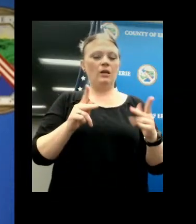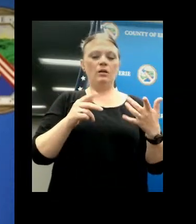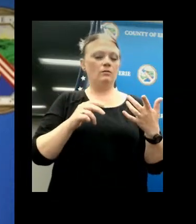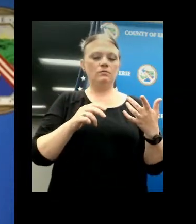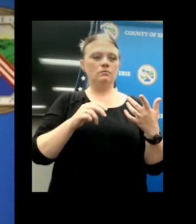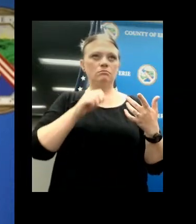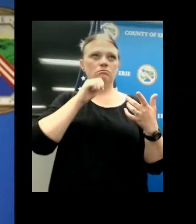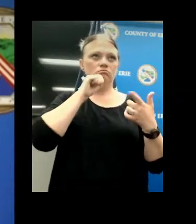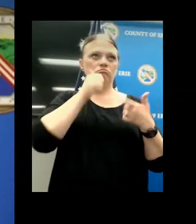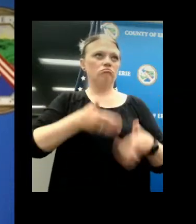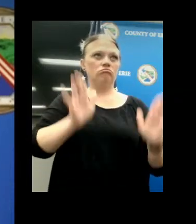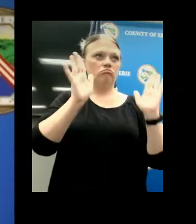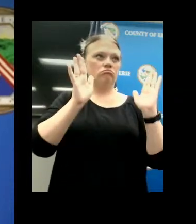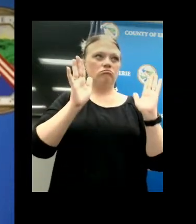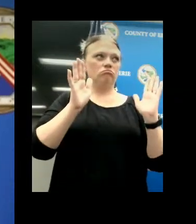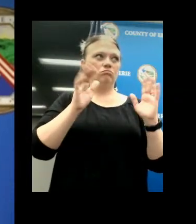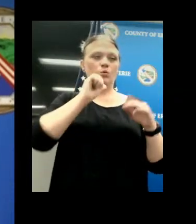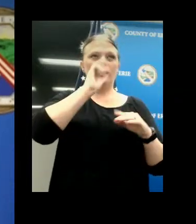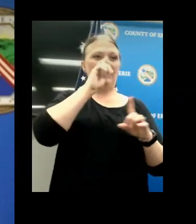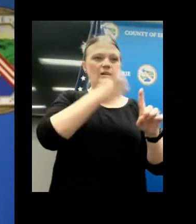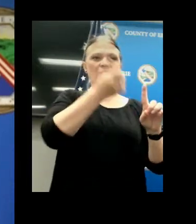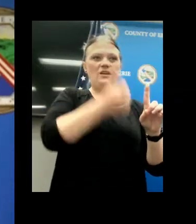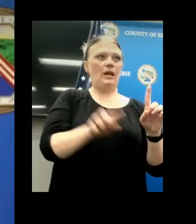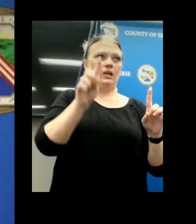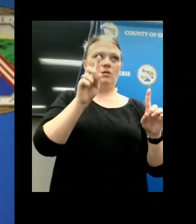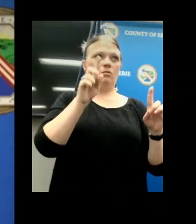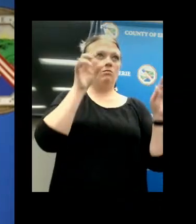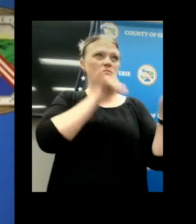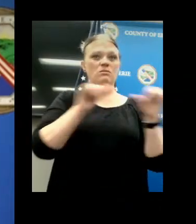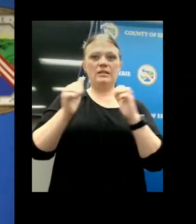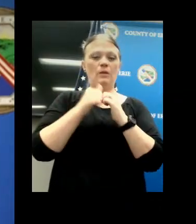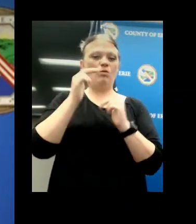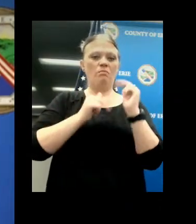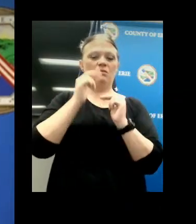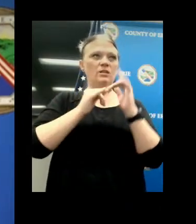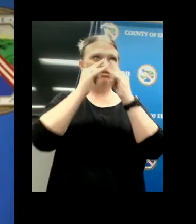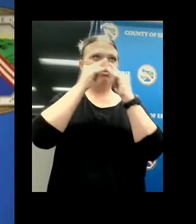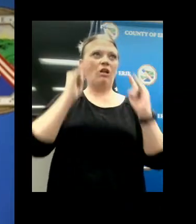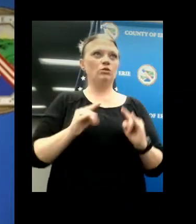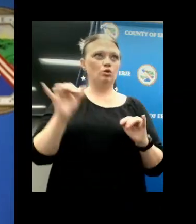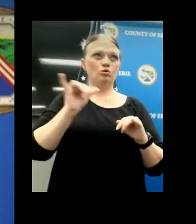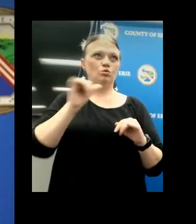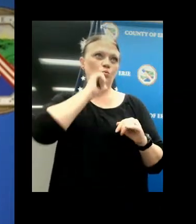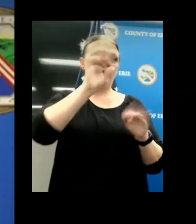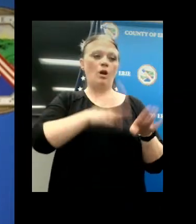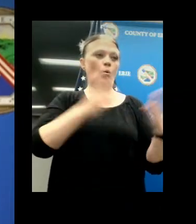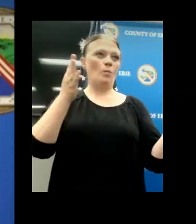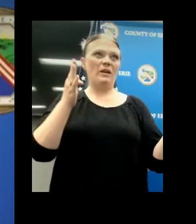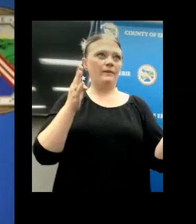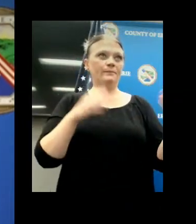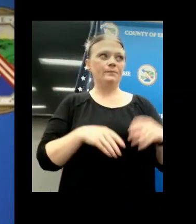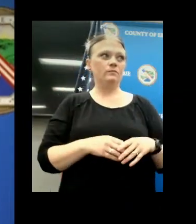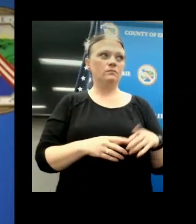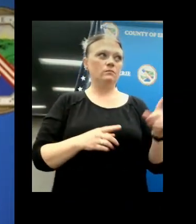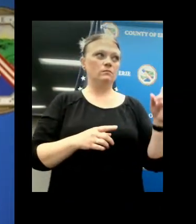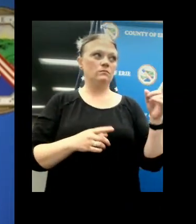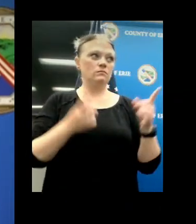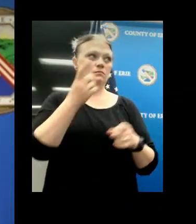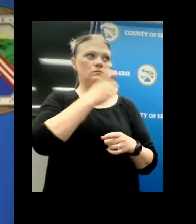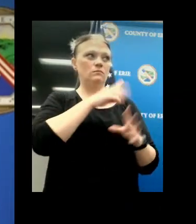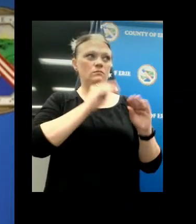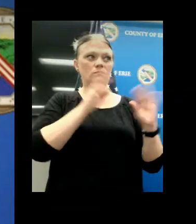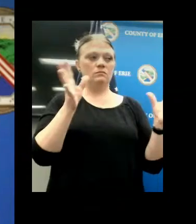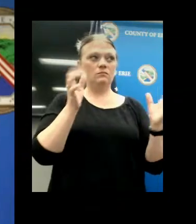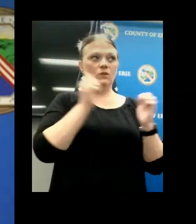We're not taking that precaution at this time just to issue special. That goes with the buildings and shelters as well. We're just not going to open that can of worms yet. Troy, just a